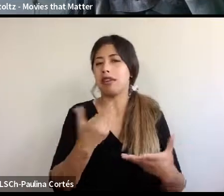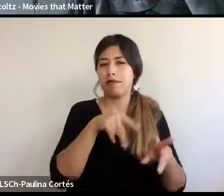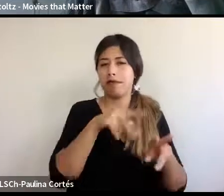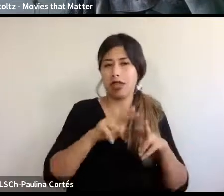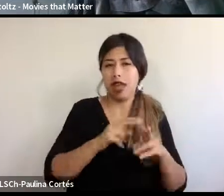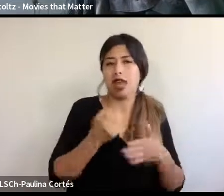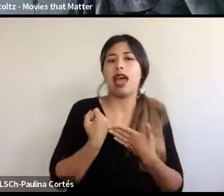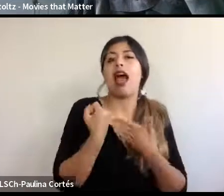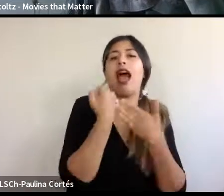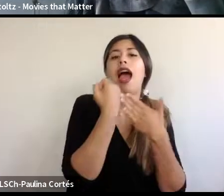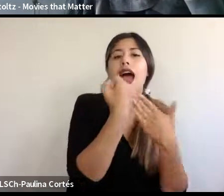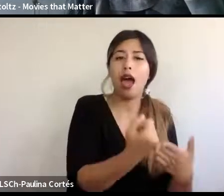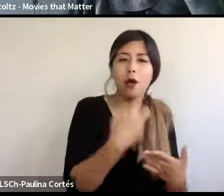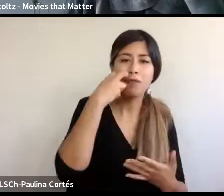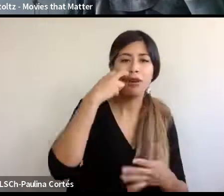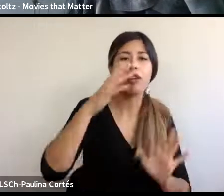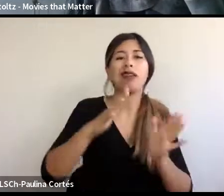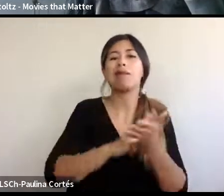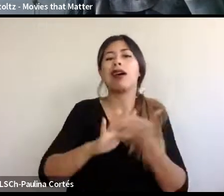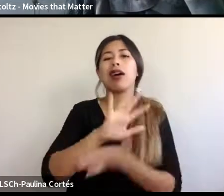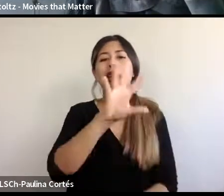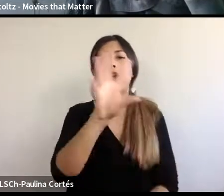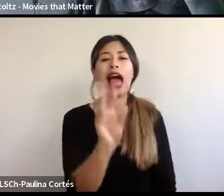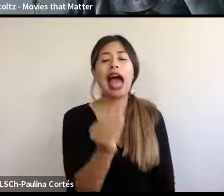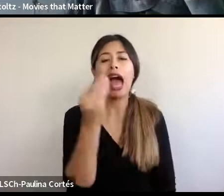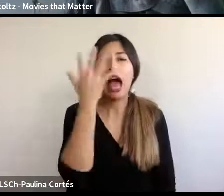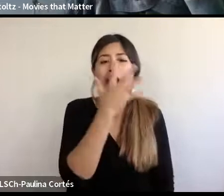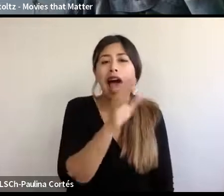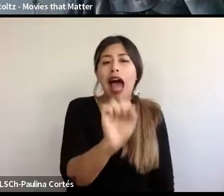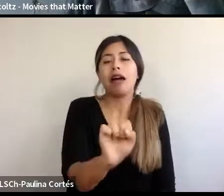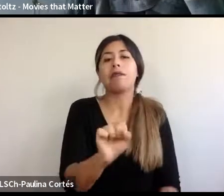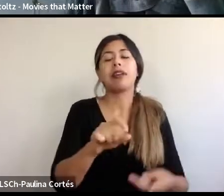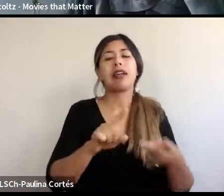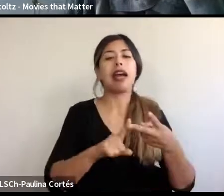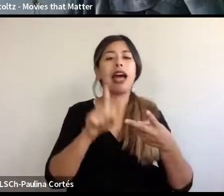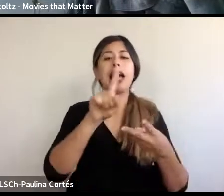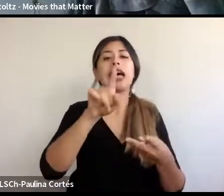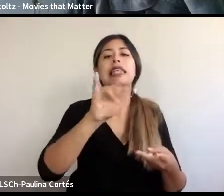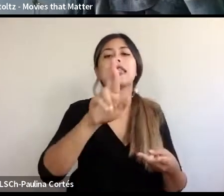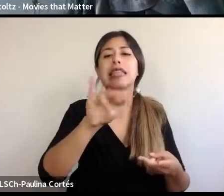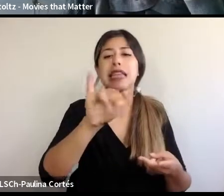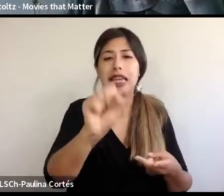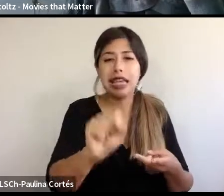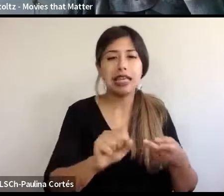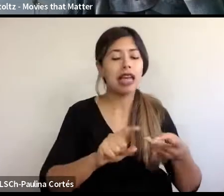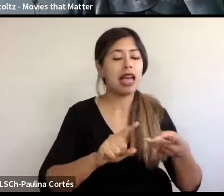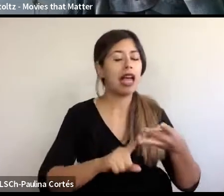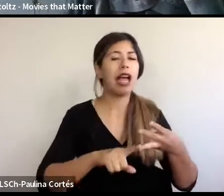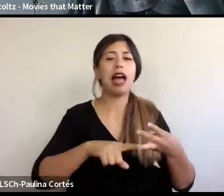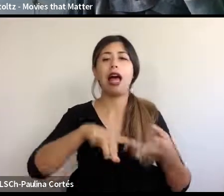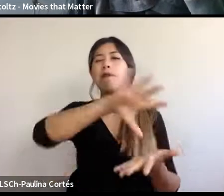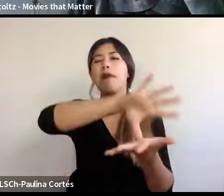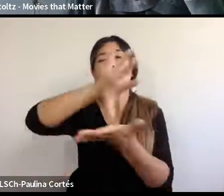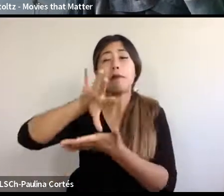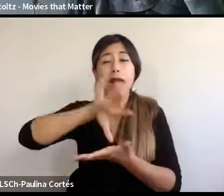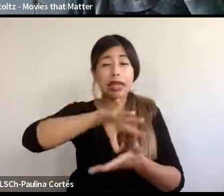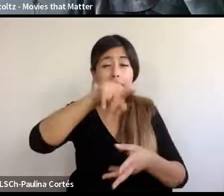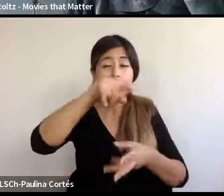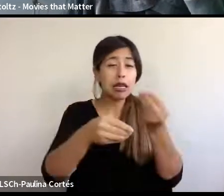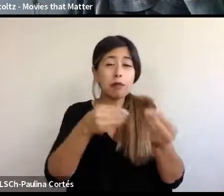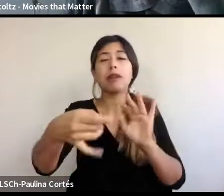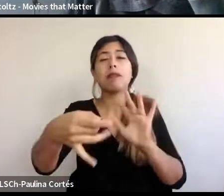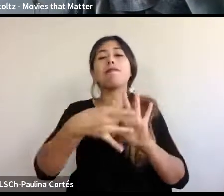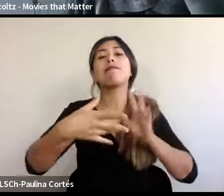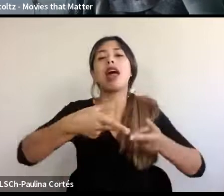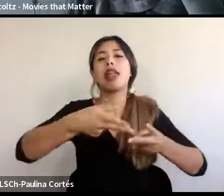like Belarus, Syria, and these kind of countries where human rights are severely violated. And actually the